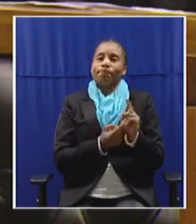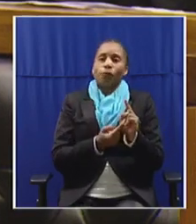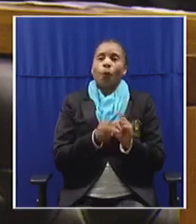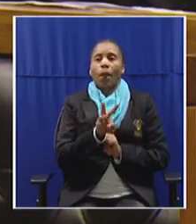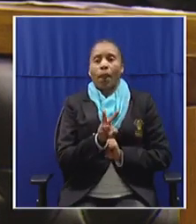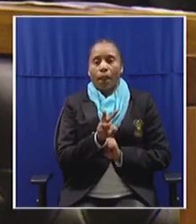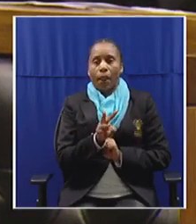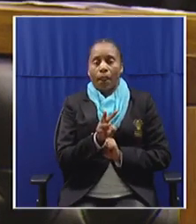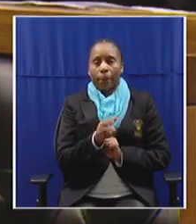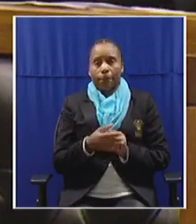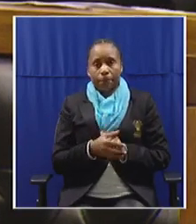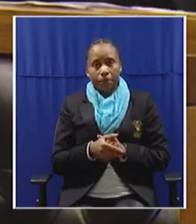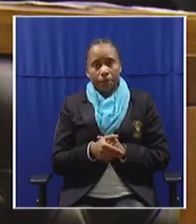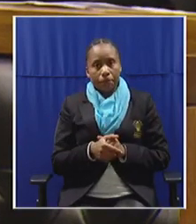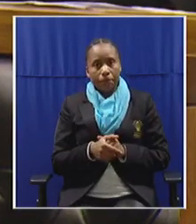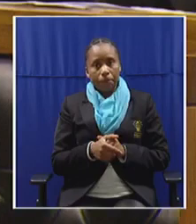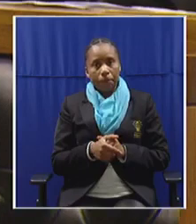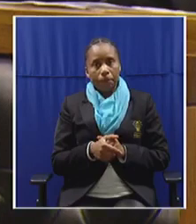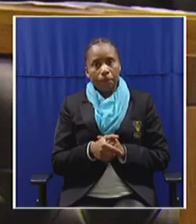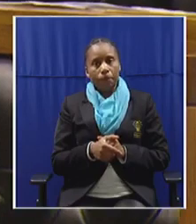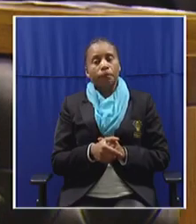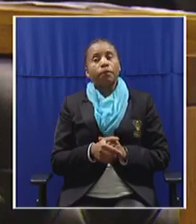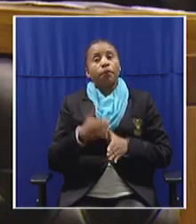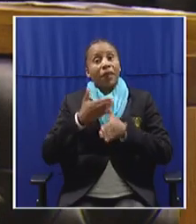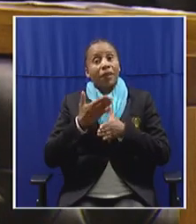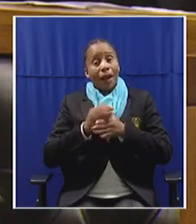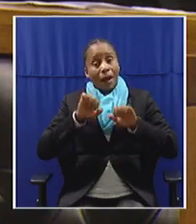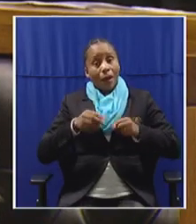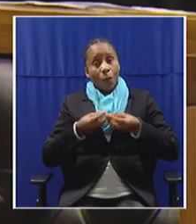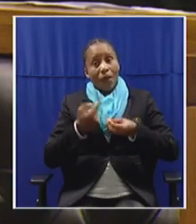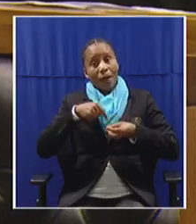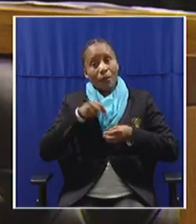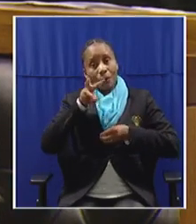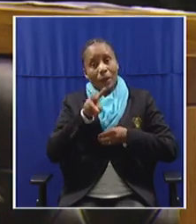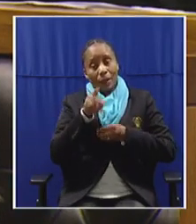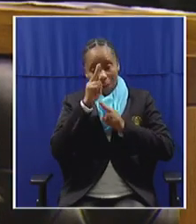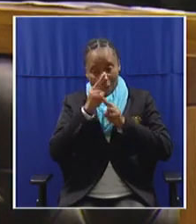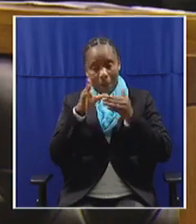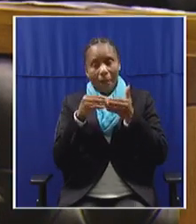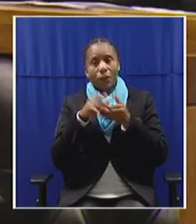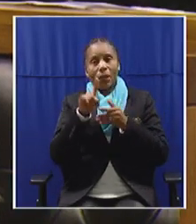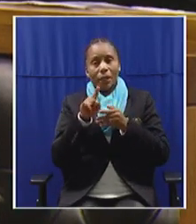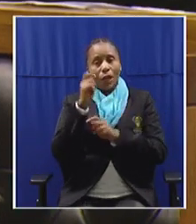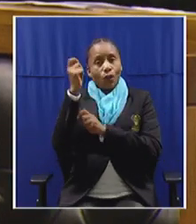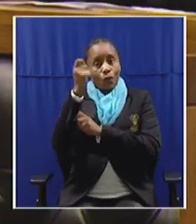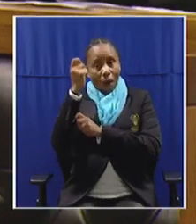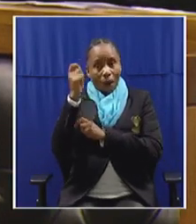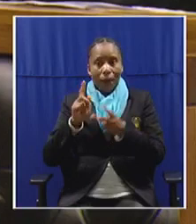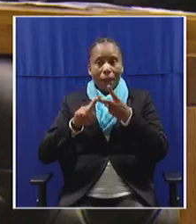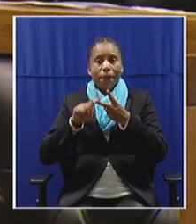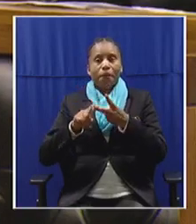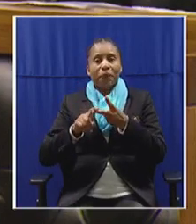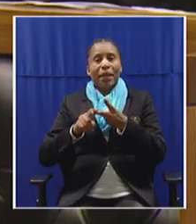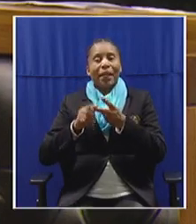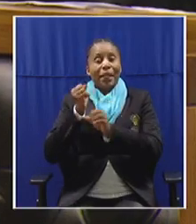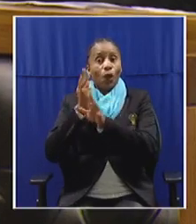We trust that you will agree with us, honorable members, that rural and township economies are